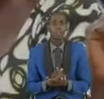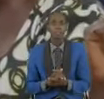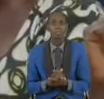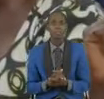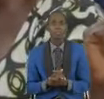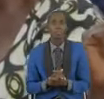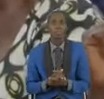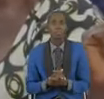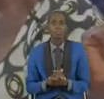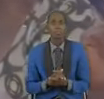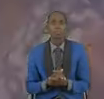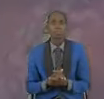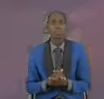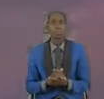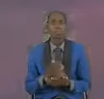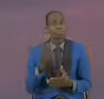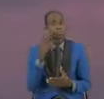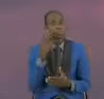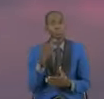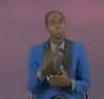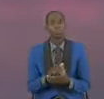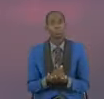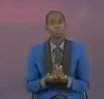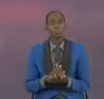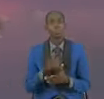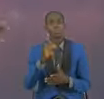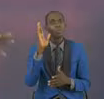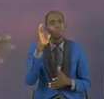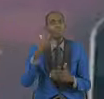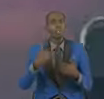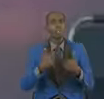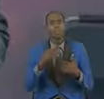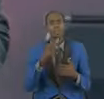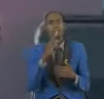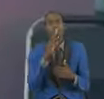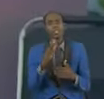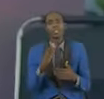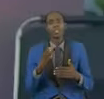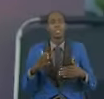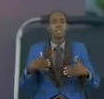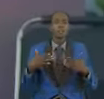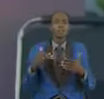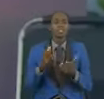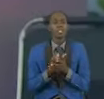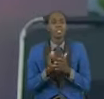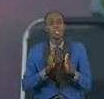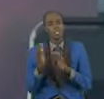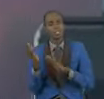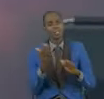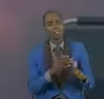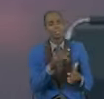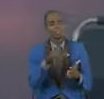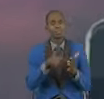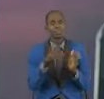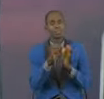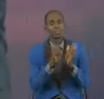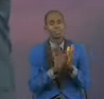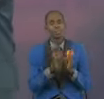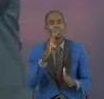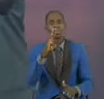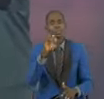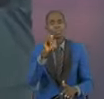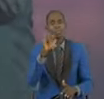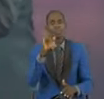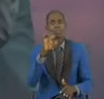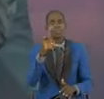You'll be unhappy if you heard that after I left my Elsa stage, that, you know, the attitude and